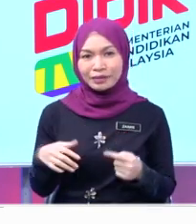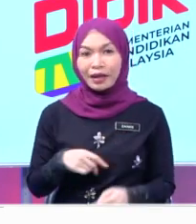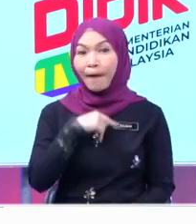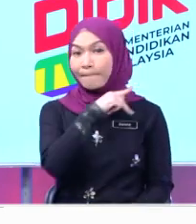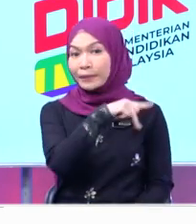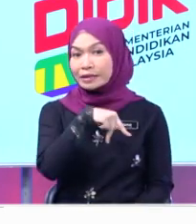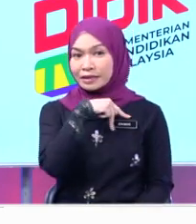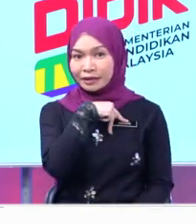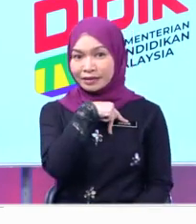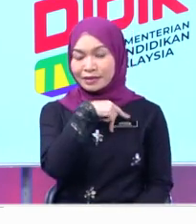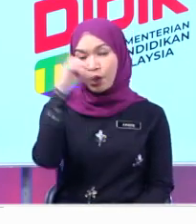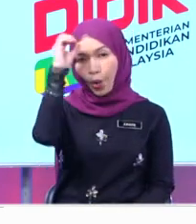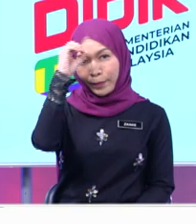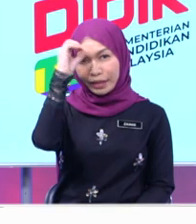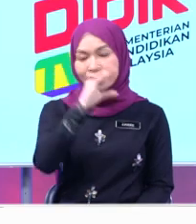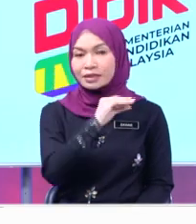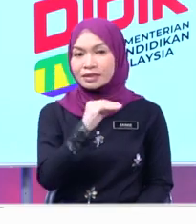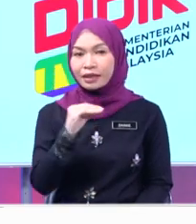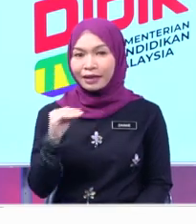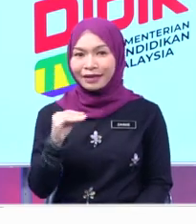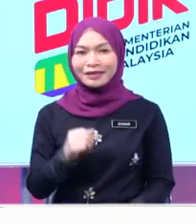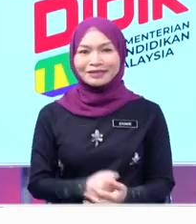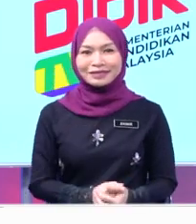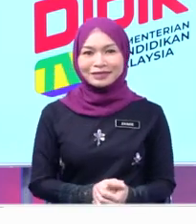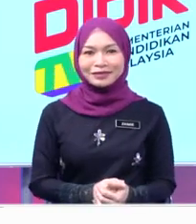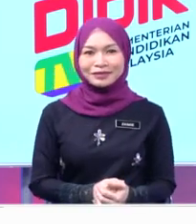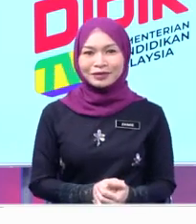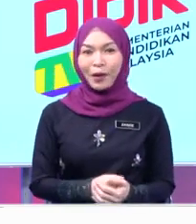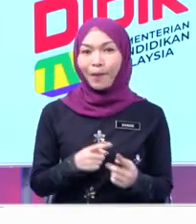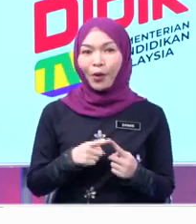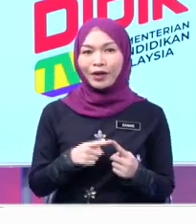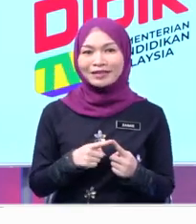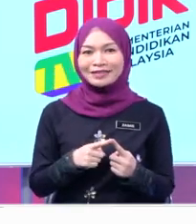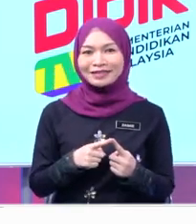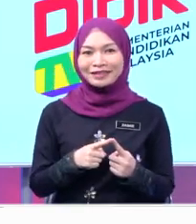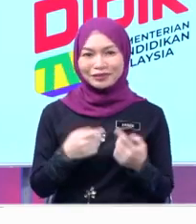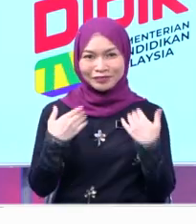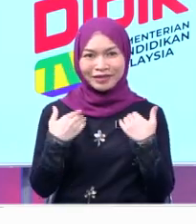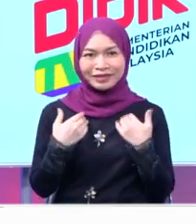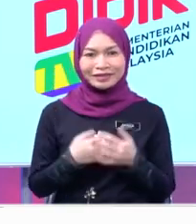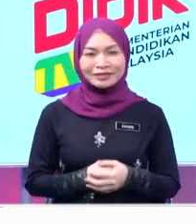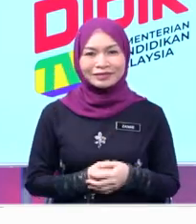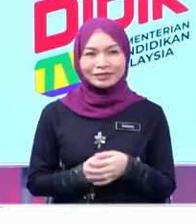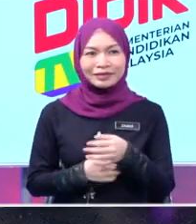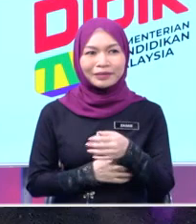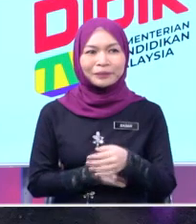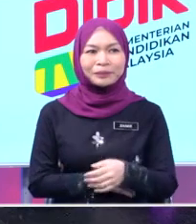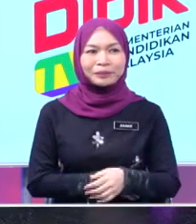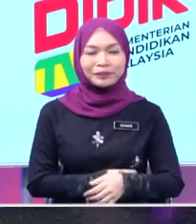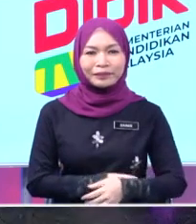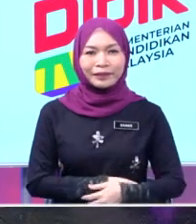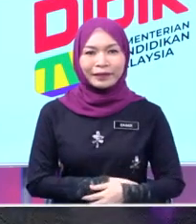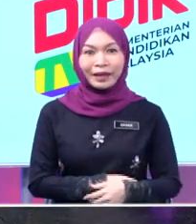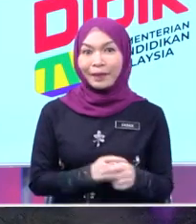others which are related. Right, guys? I say this all the time in class, yes? But they